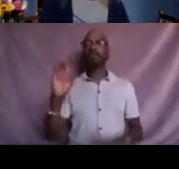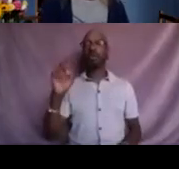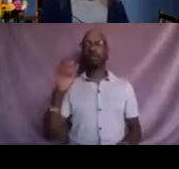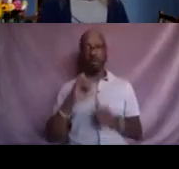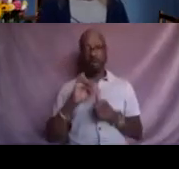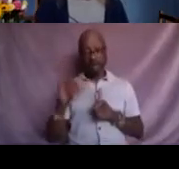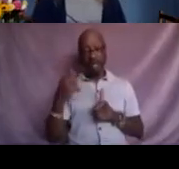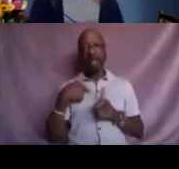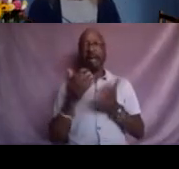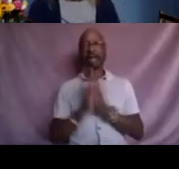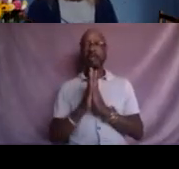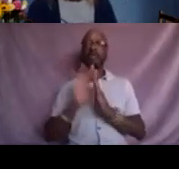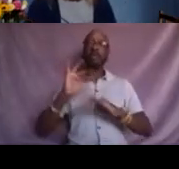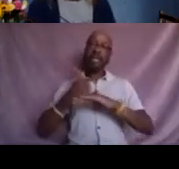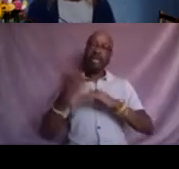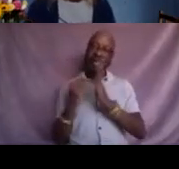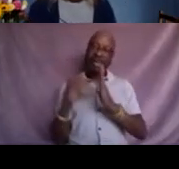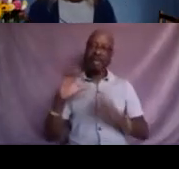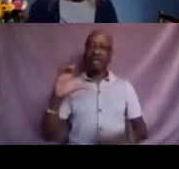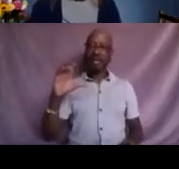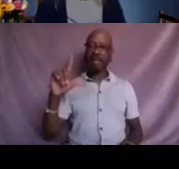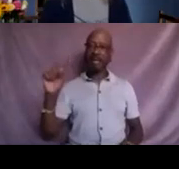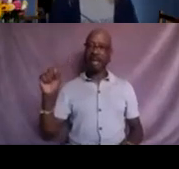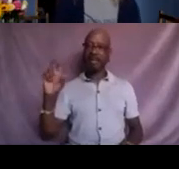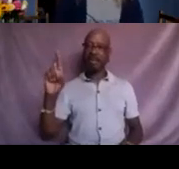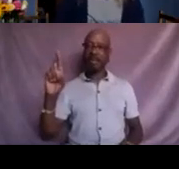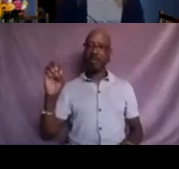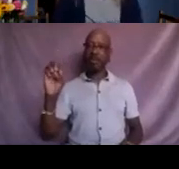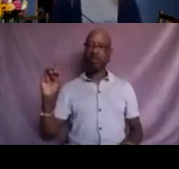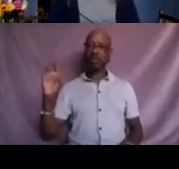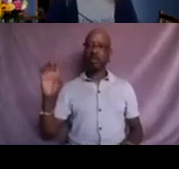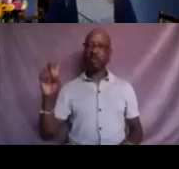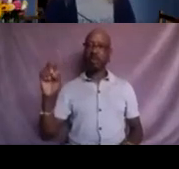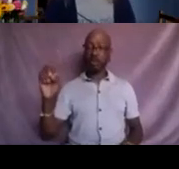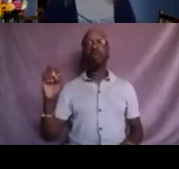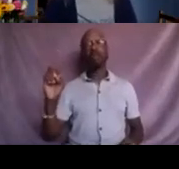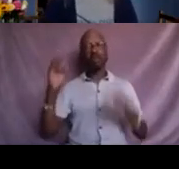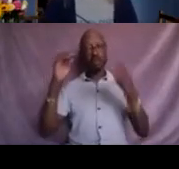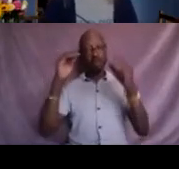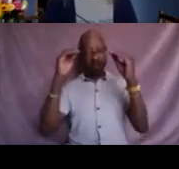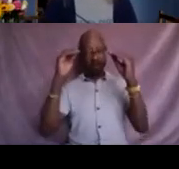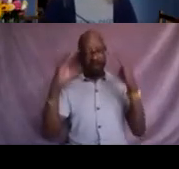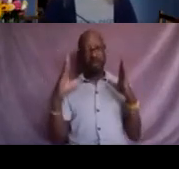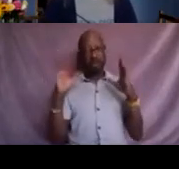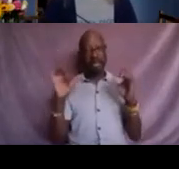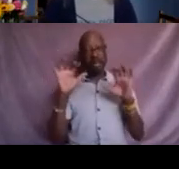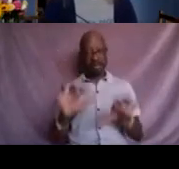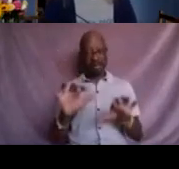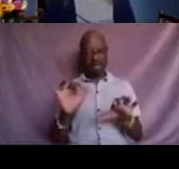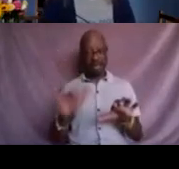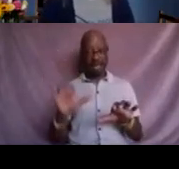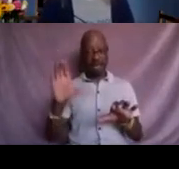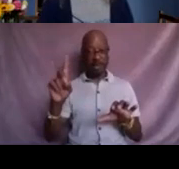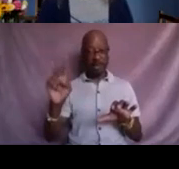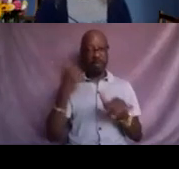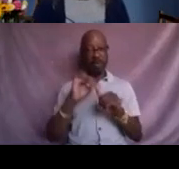your classroom code. Students can actually type in that code. So you might remember at the very beginning, when we created a class, we